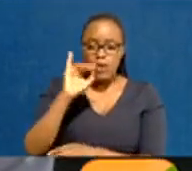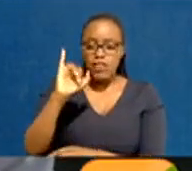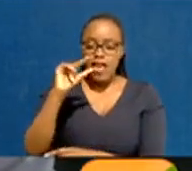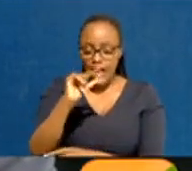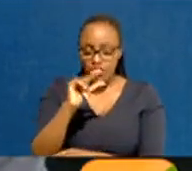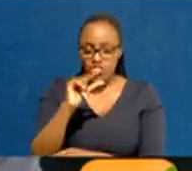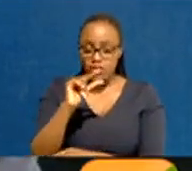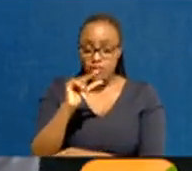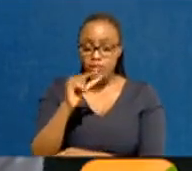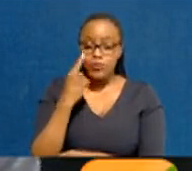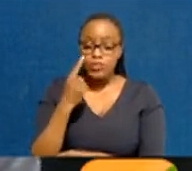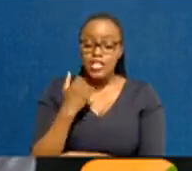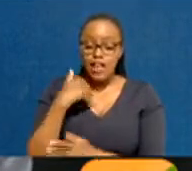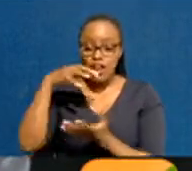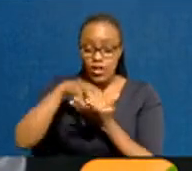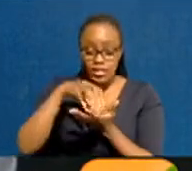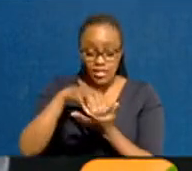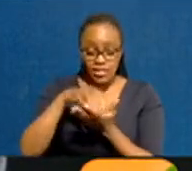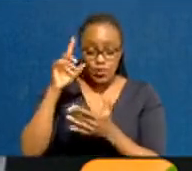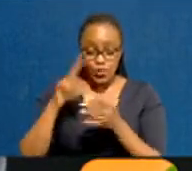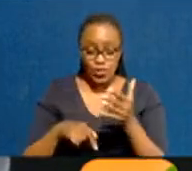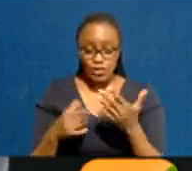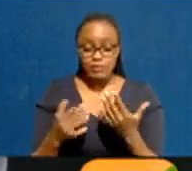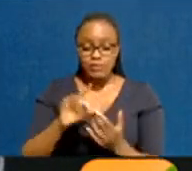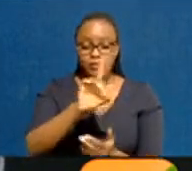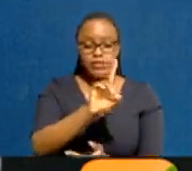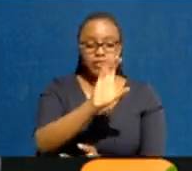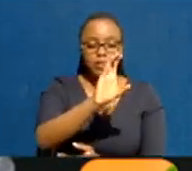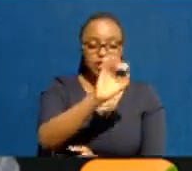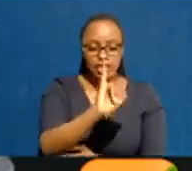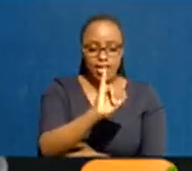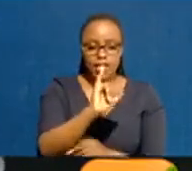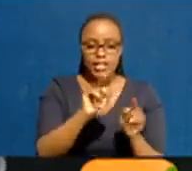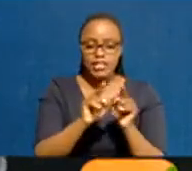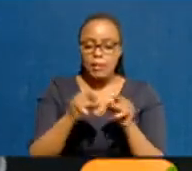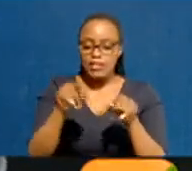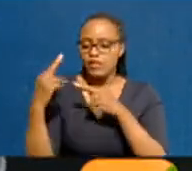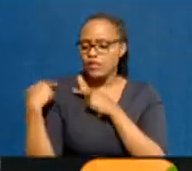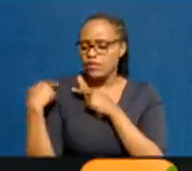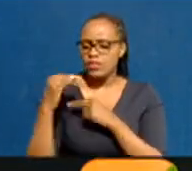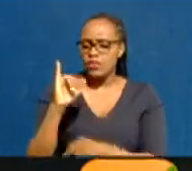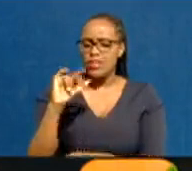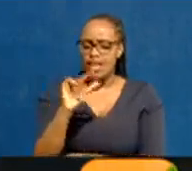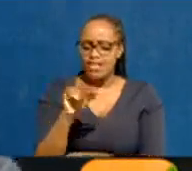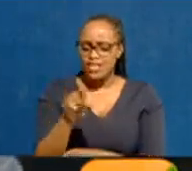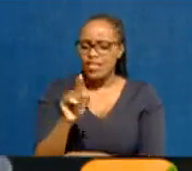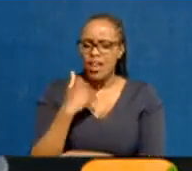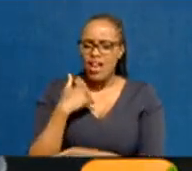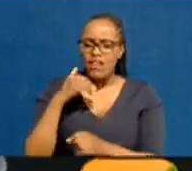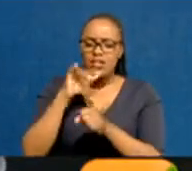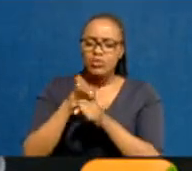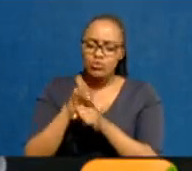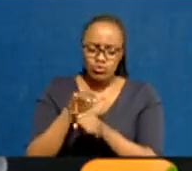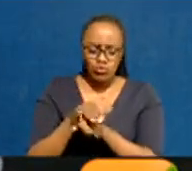charge. You see, we had a situation where the DCI was like in charge of the IG. He was given too much